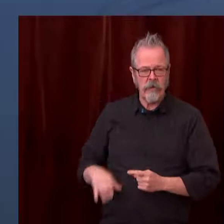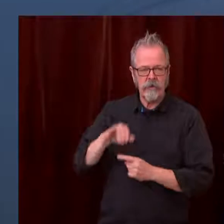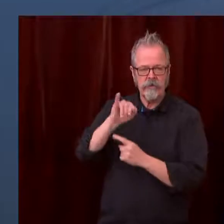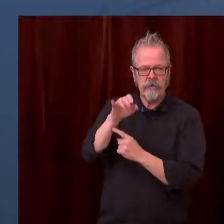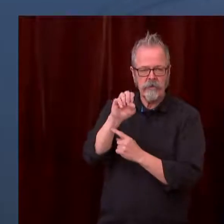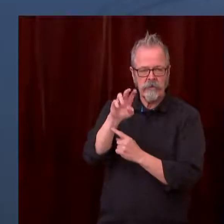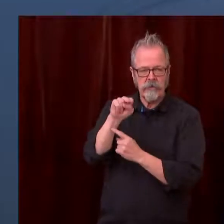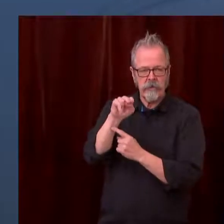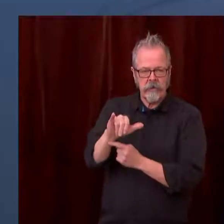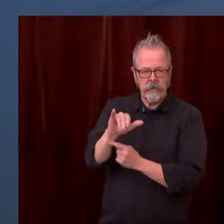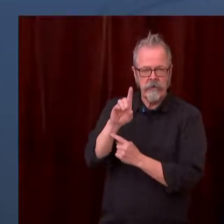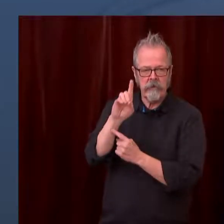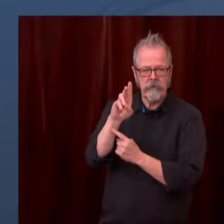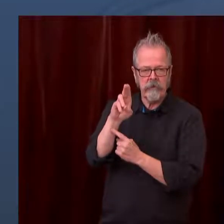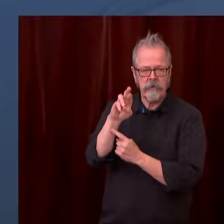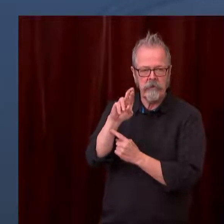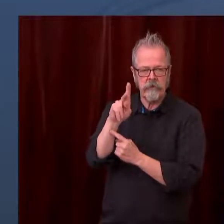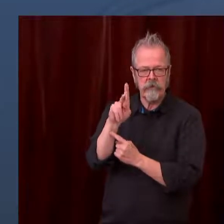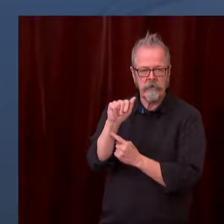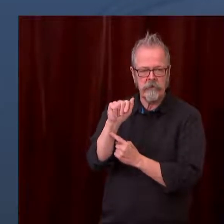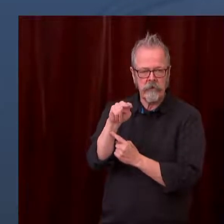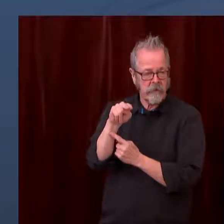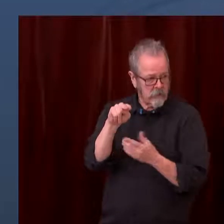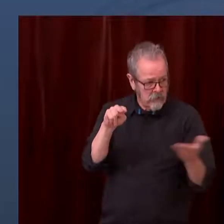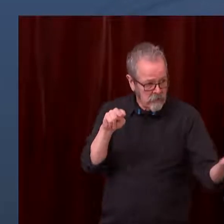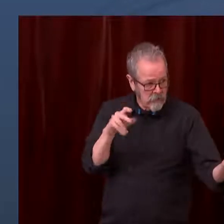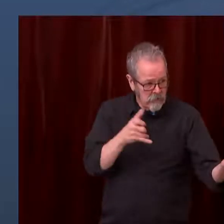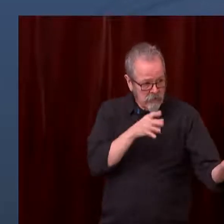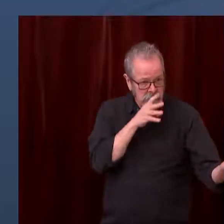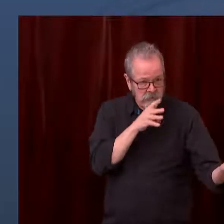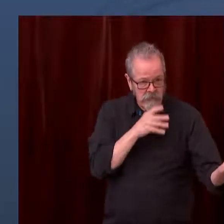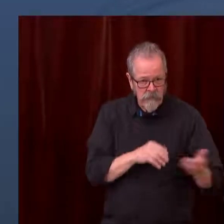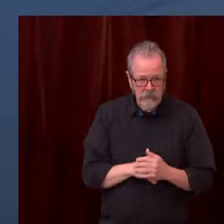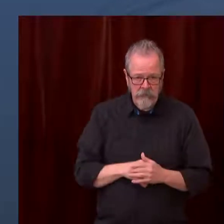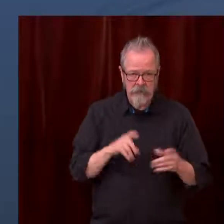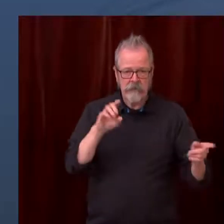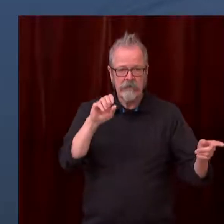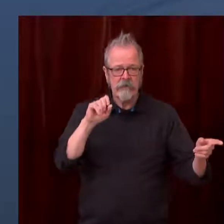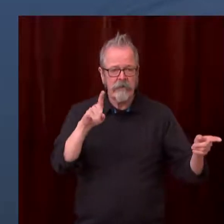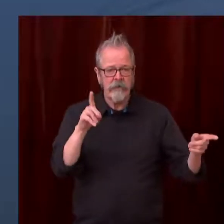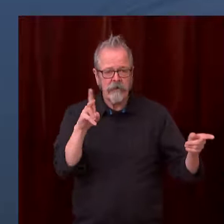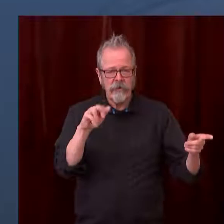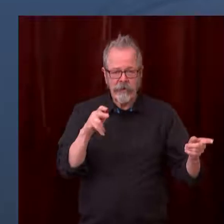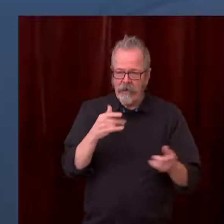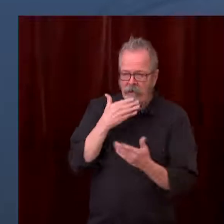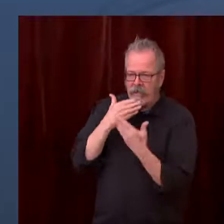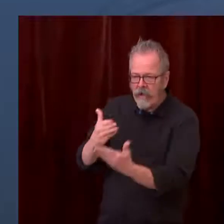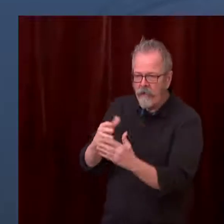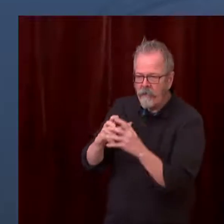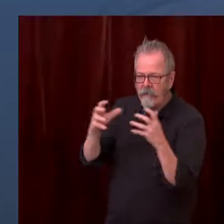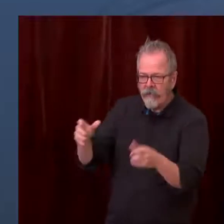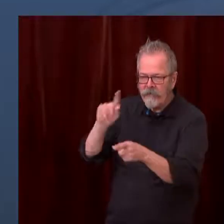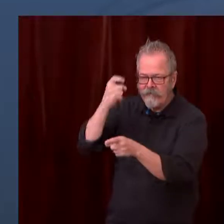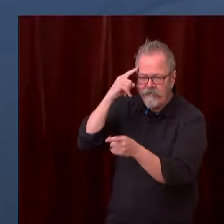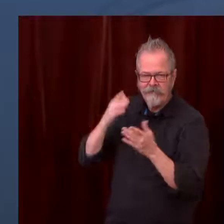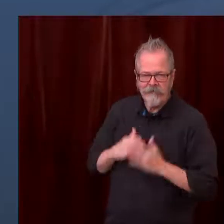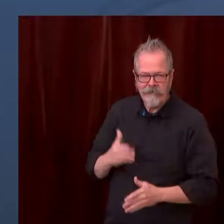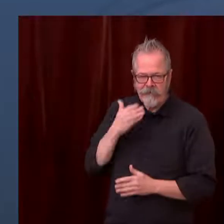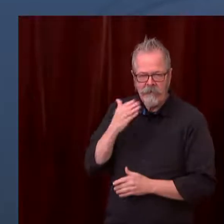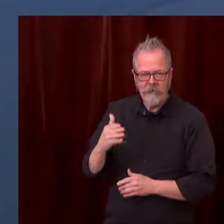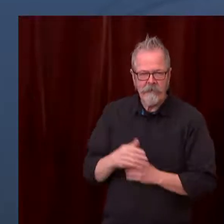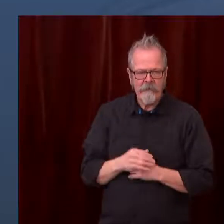Thank you very much, Governor, and it's really not it's been a year. In this